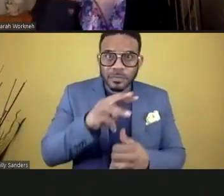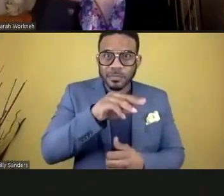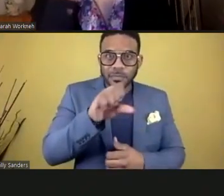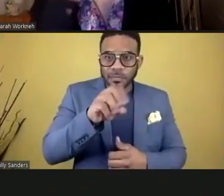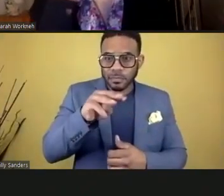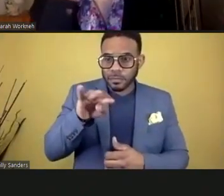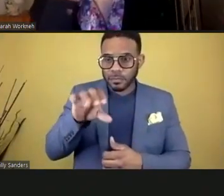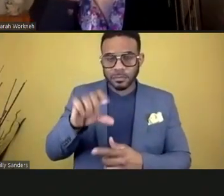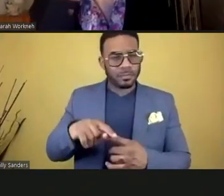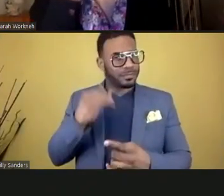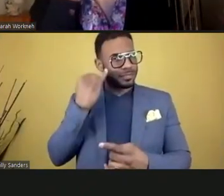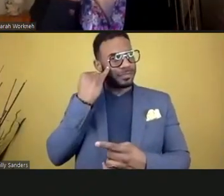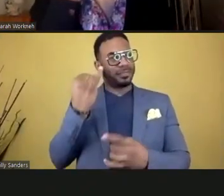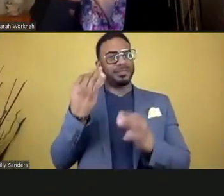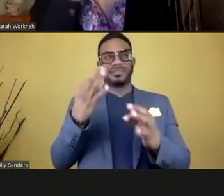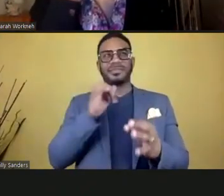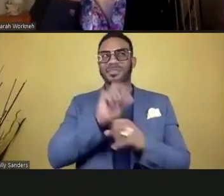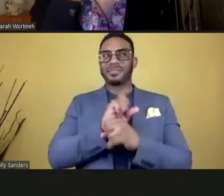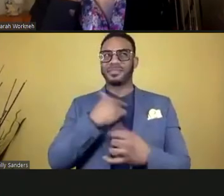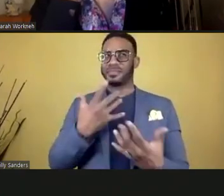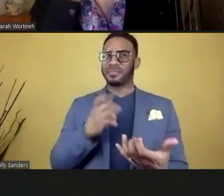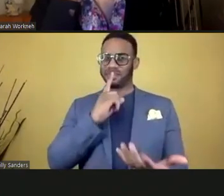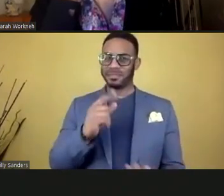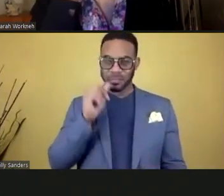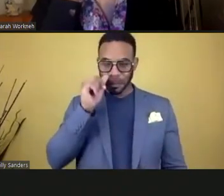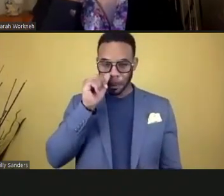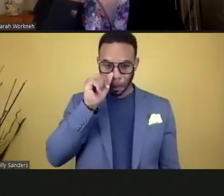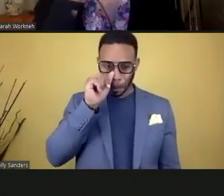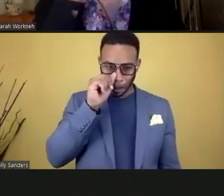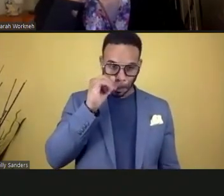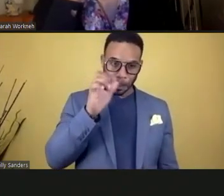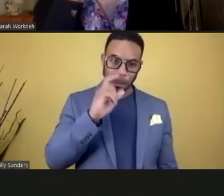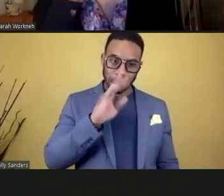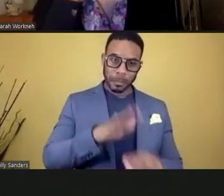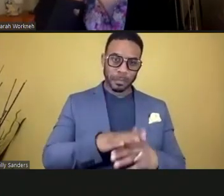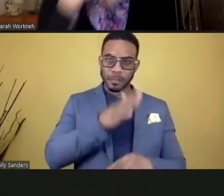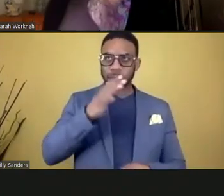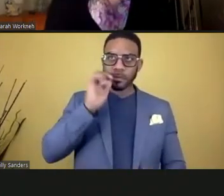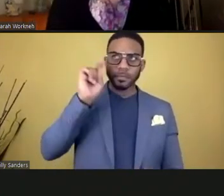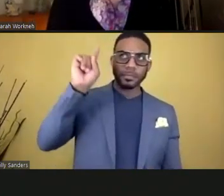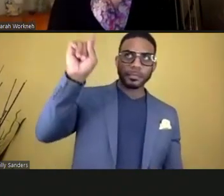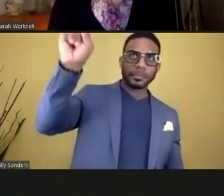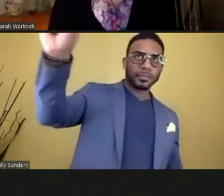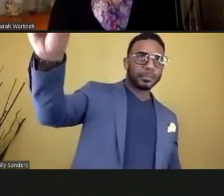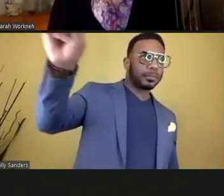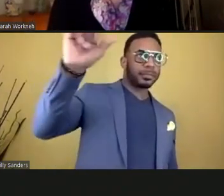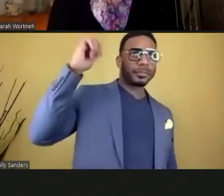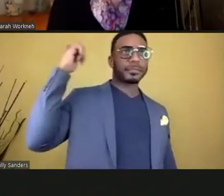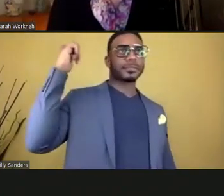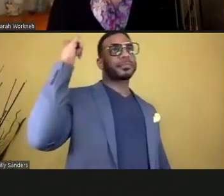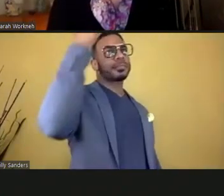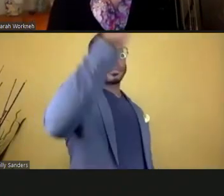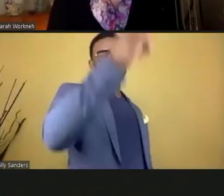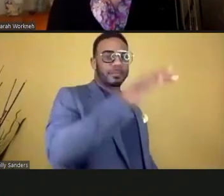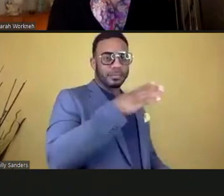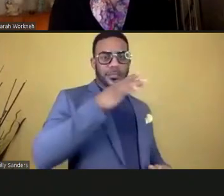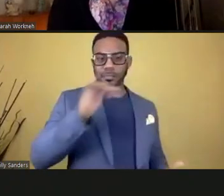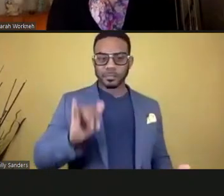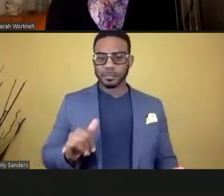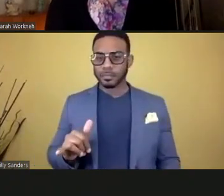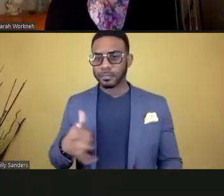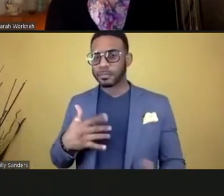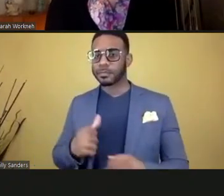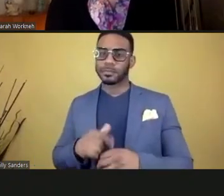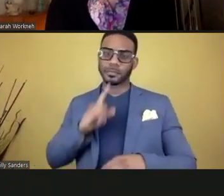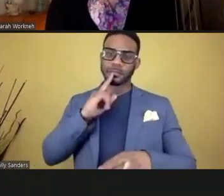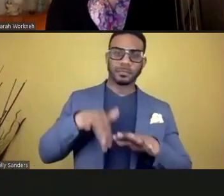but ideally, that's not really where we want to be. We want to be on a farm somewhere, some BIPOC farm where, like, we get to